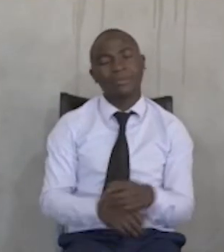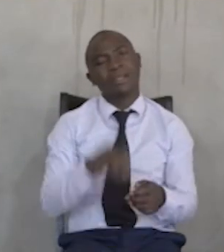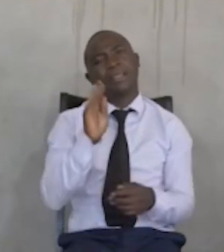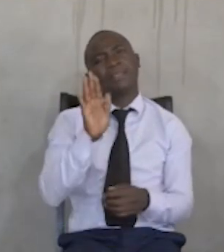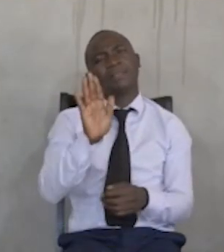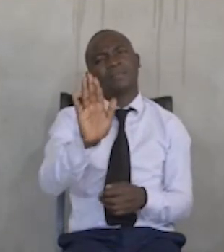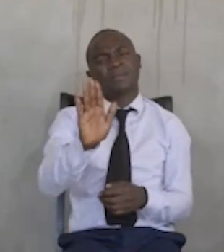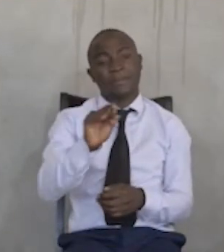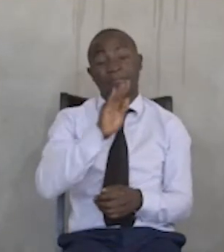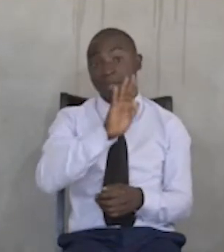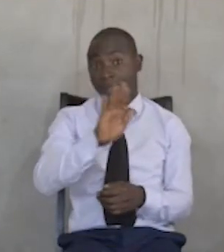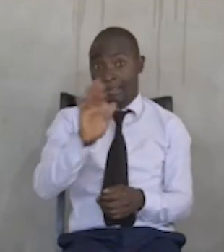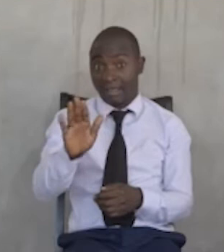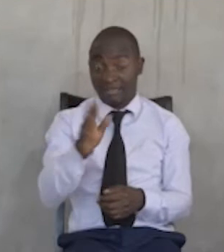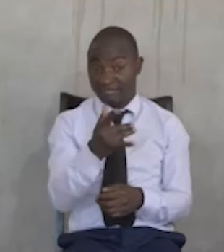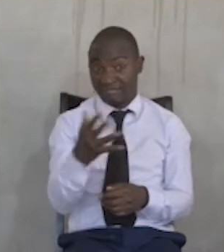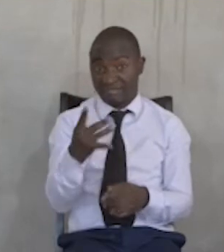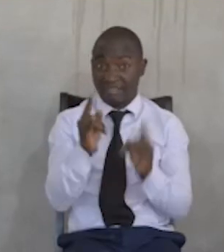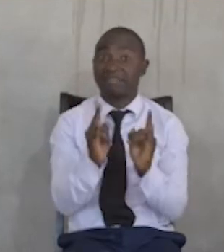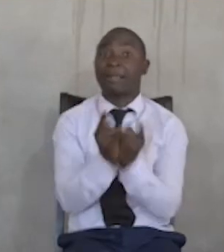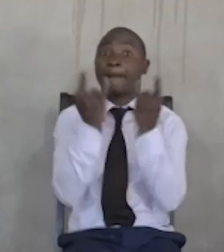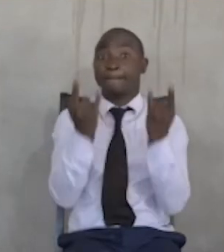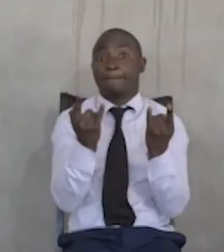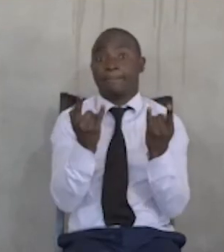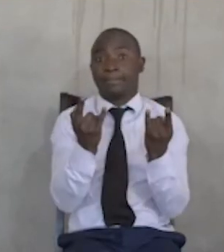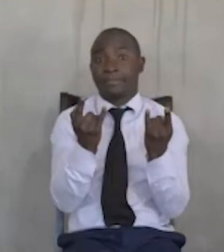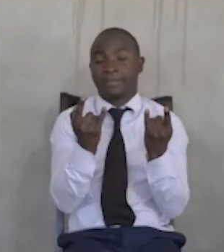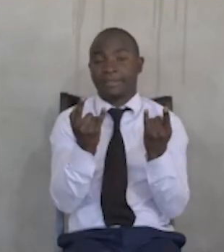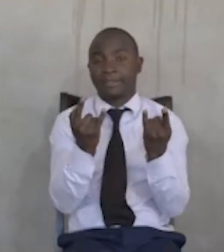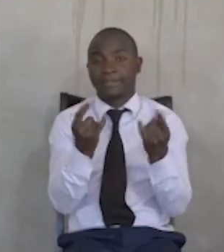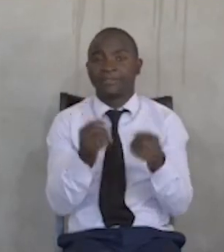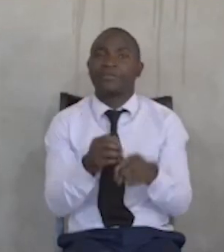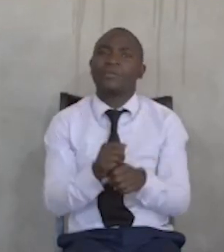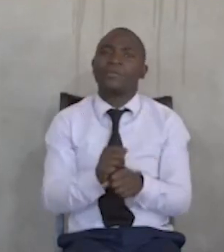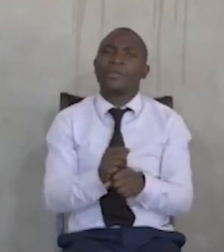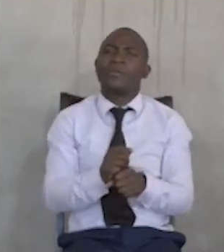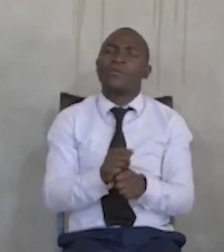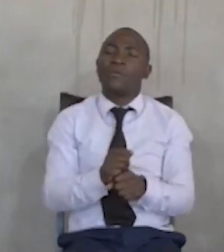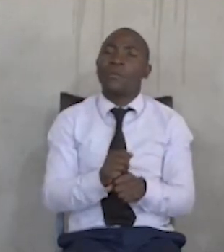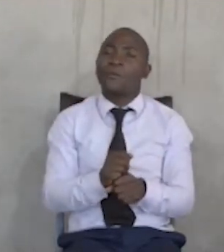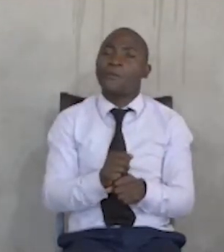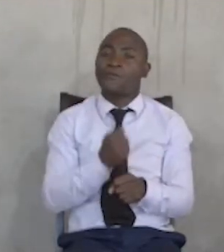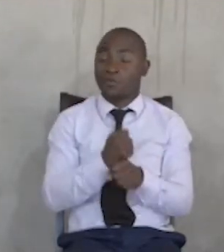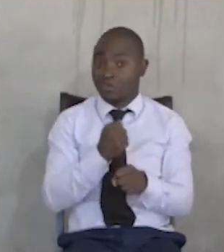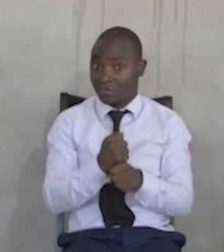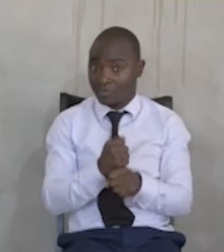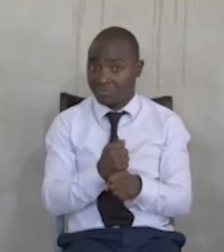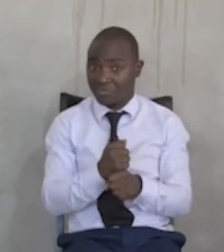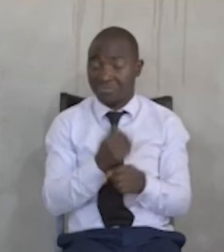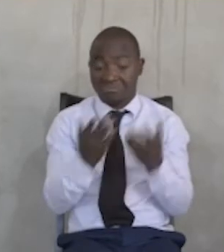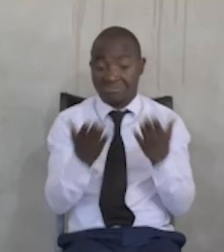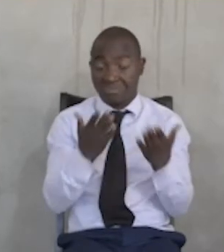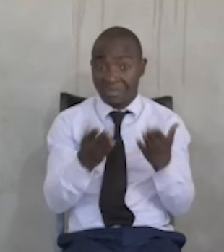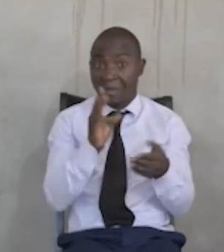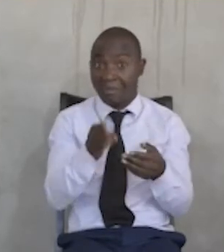pathology can occur at the level of the nucleus. So you can have complete deletion of a gene,